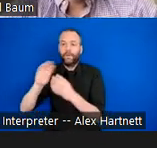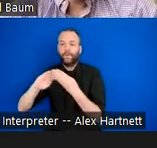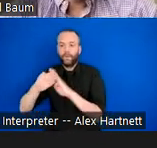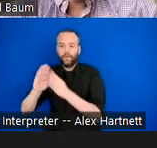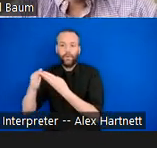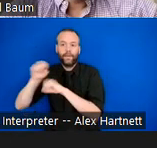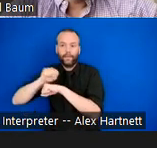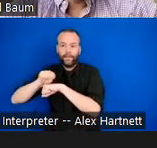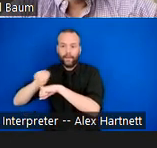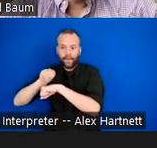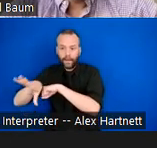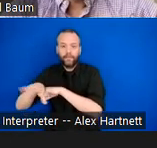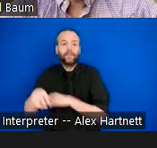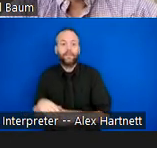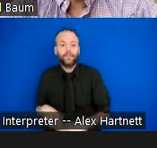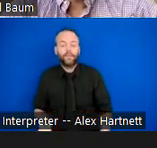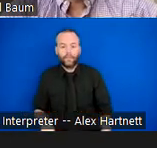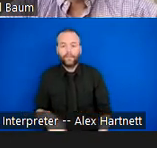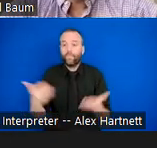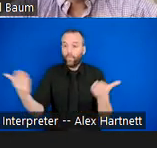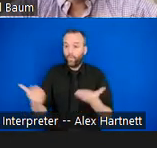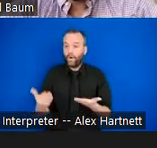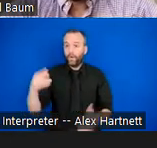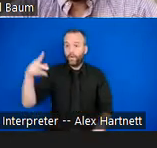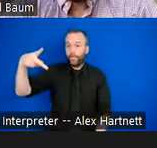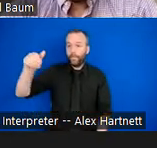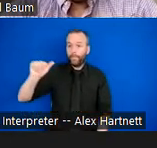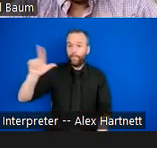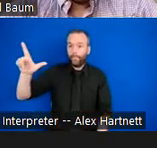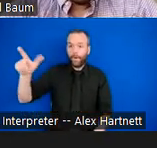owner. Please join me in welcoming Paul Baum.